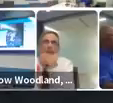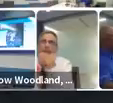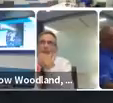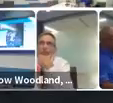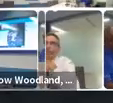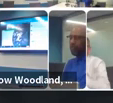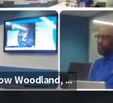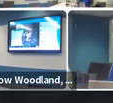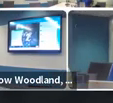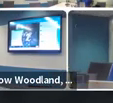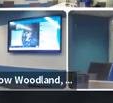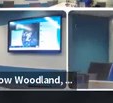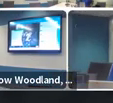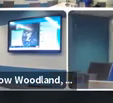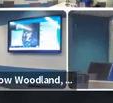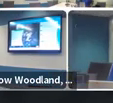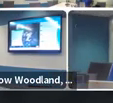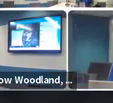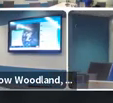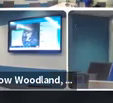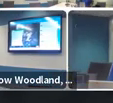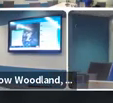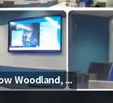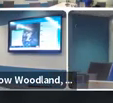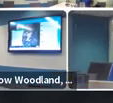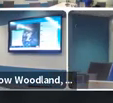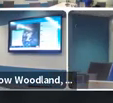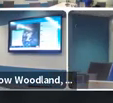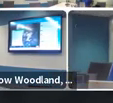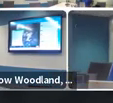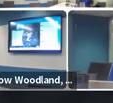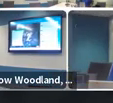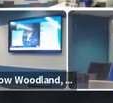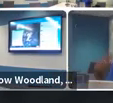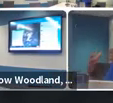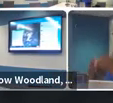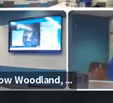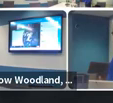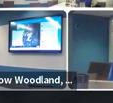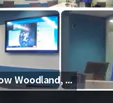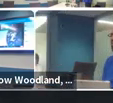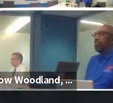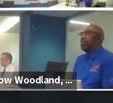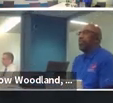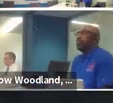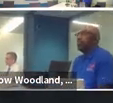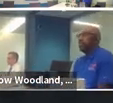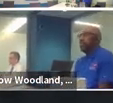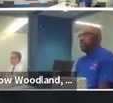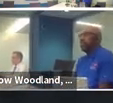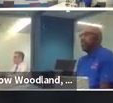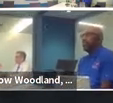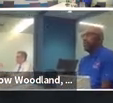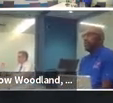Sam, I want to thank you for that very comprehensive yet not complicated